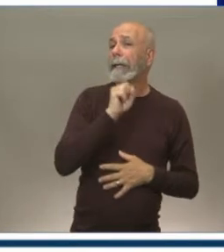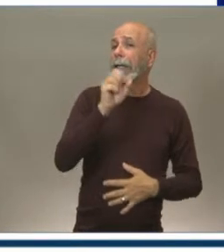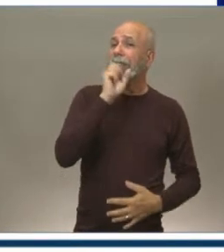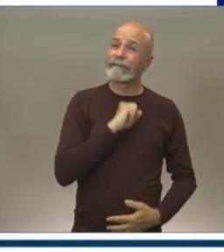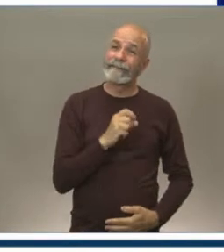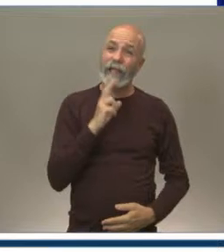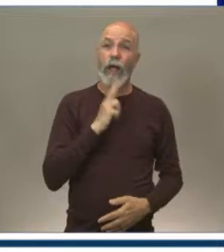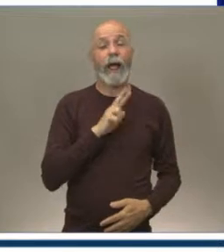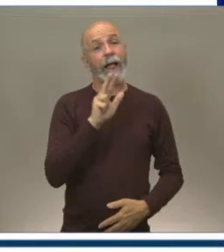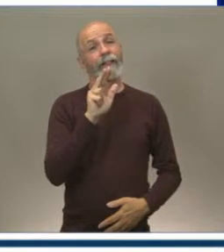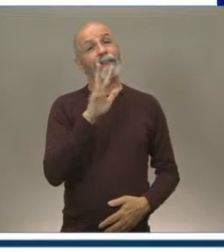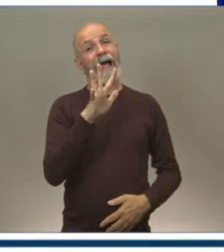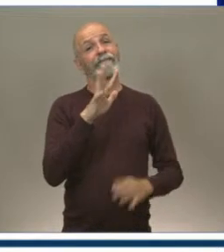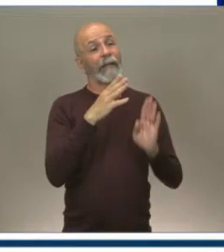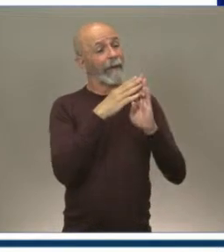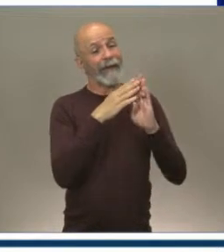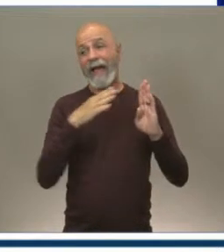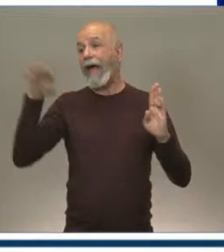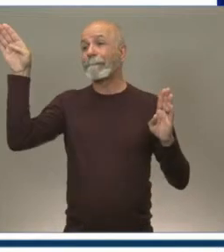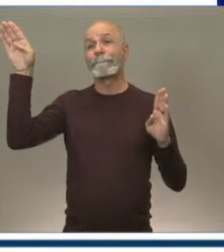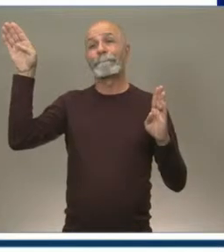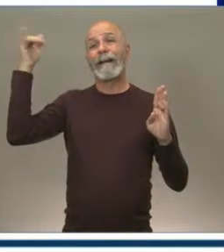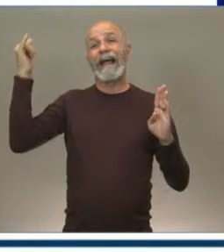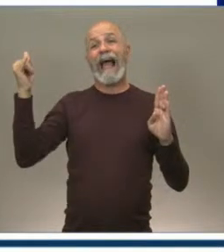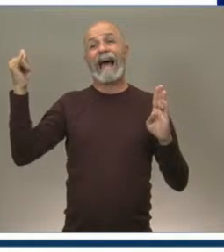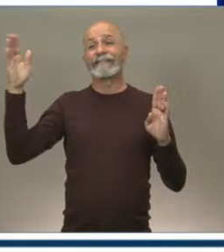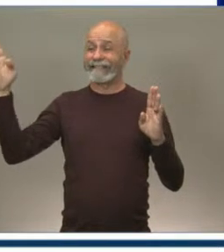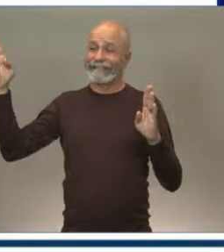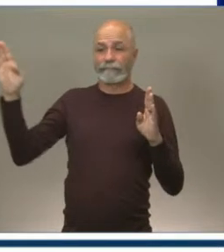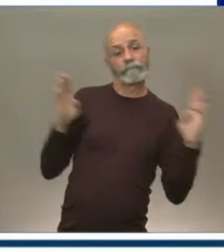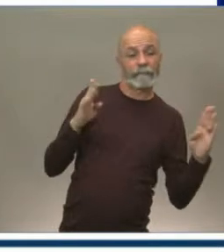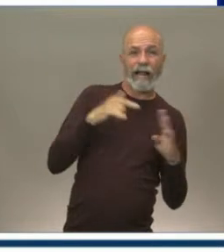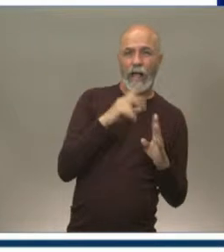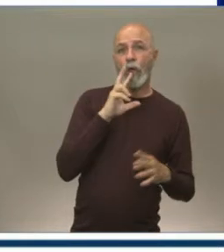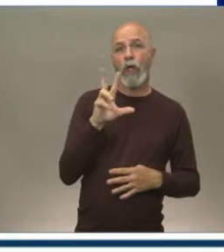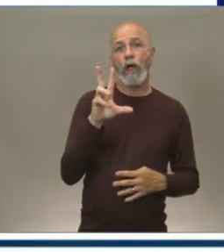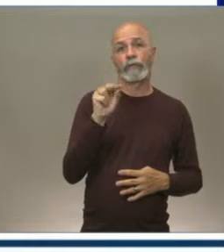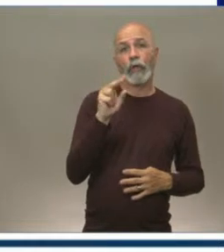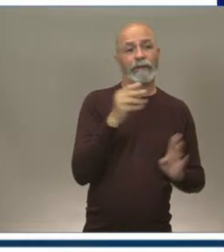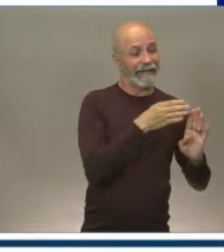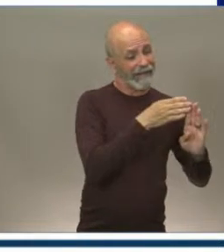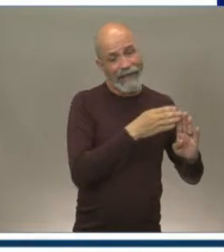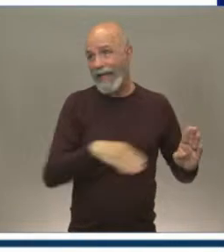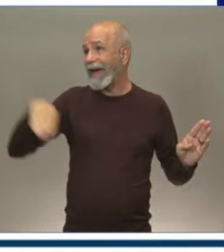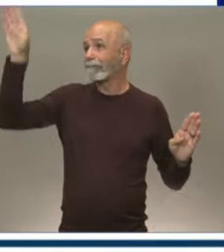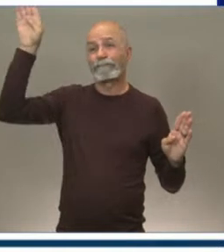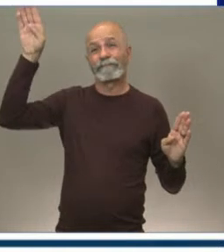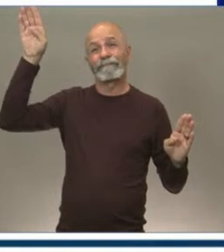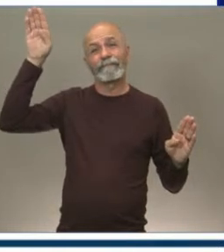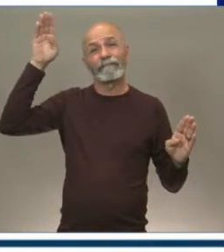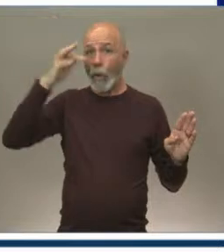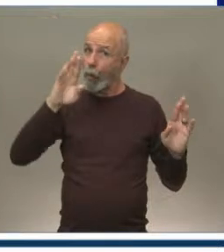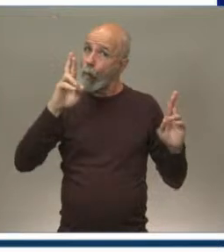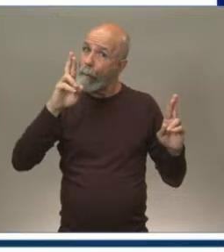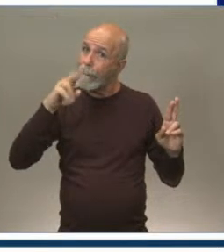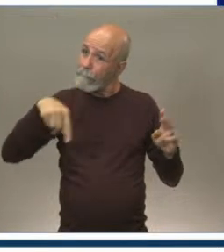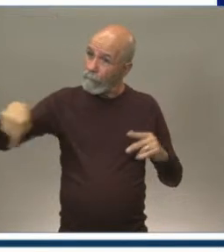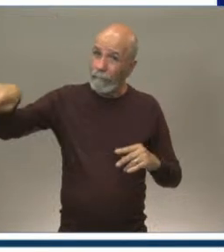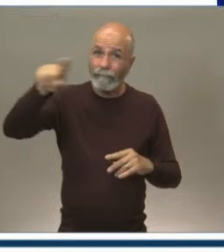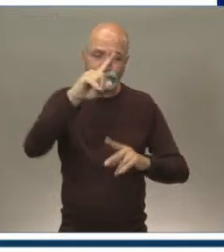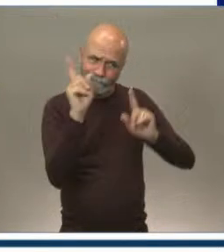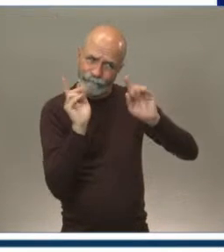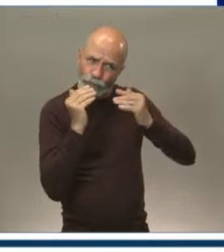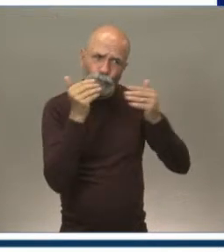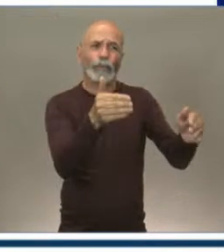35 and up, and today is ages 30 and up. I hope to see more and more people booking their vaccines. I know